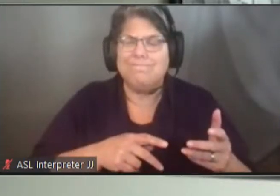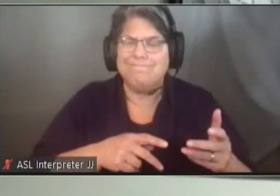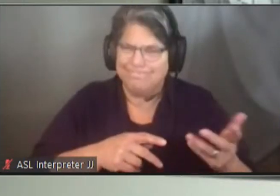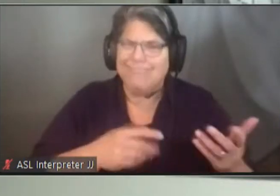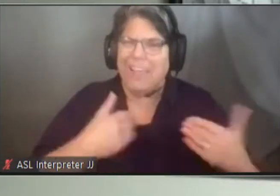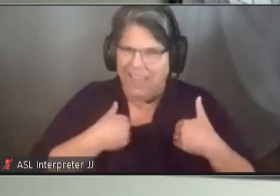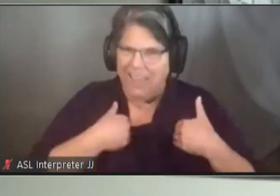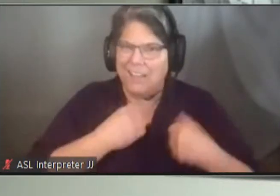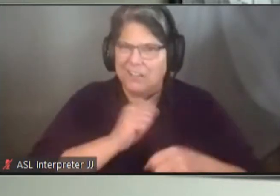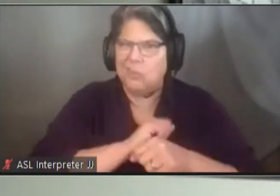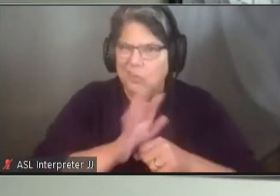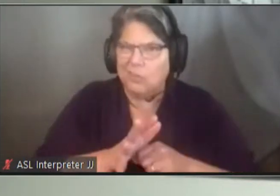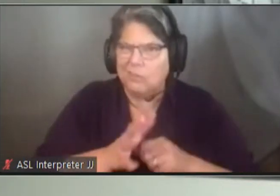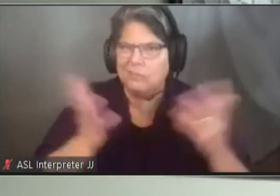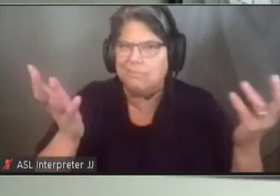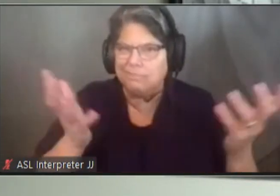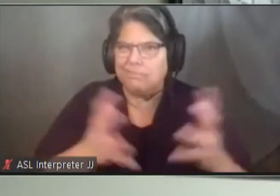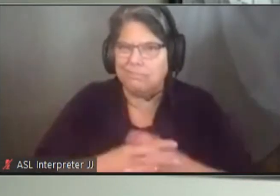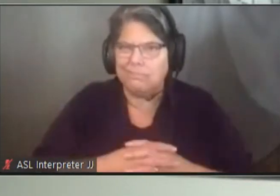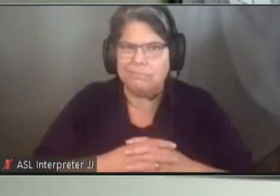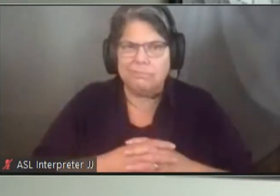affected.